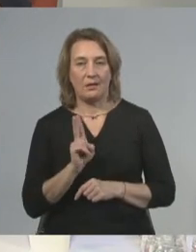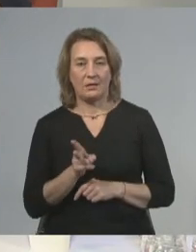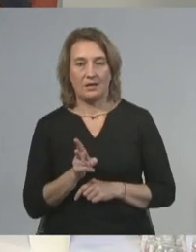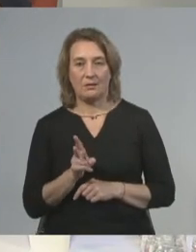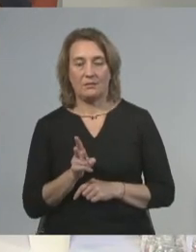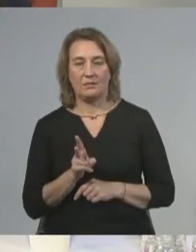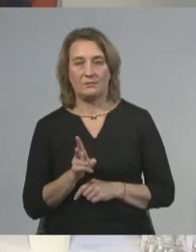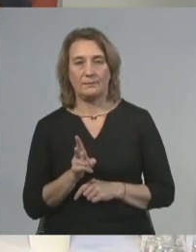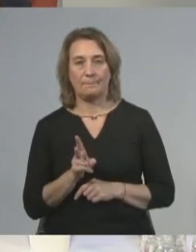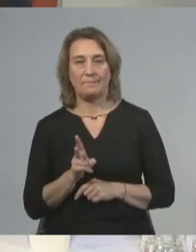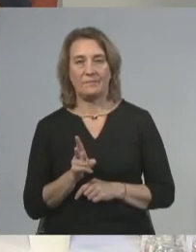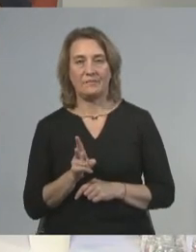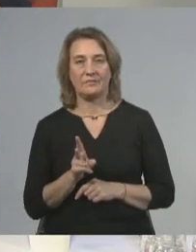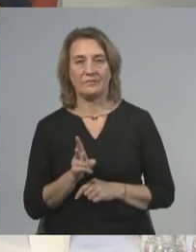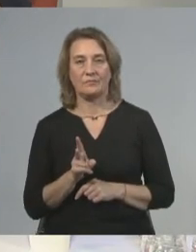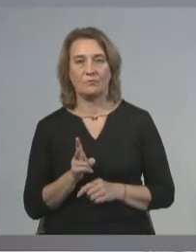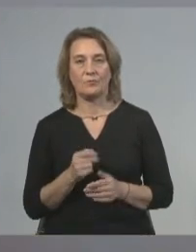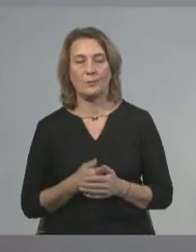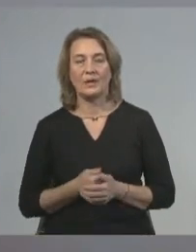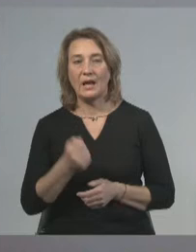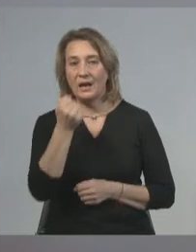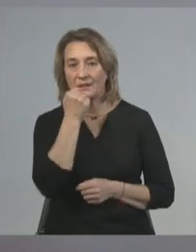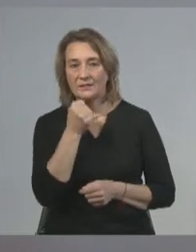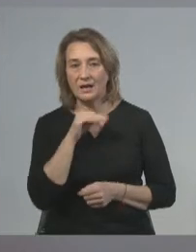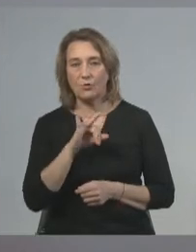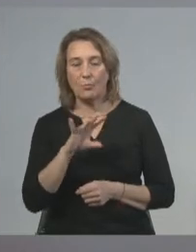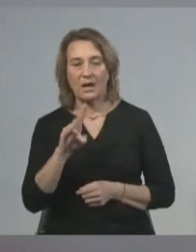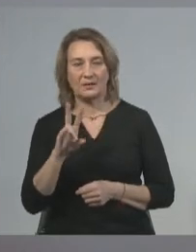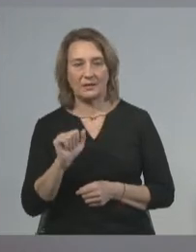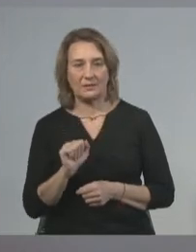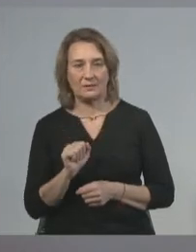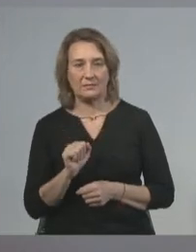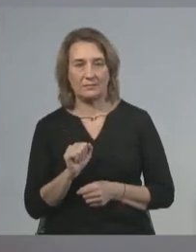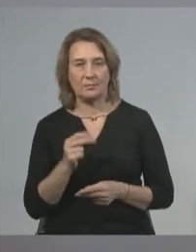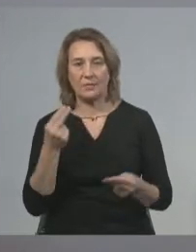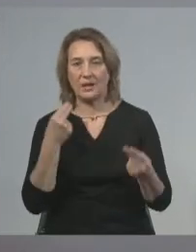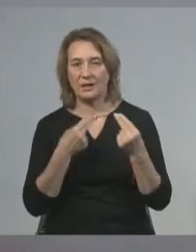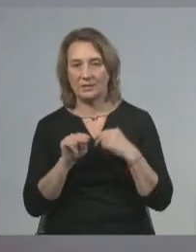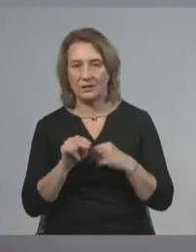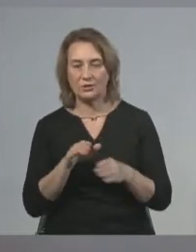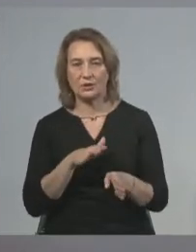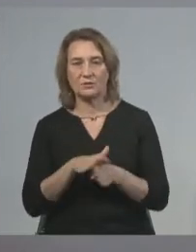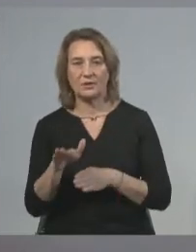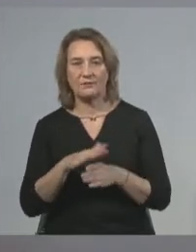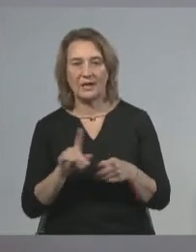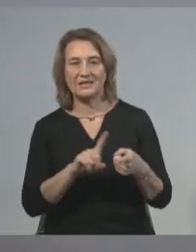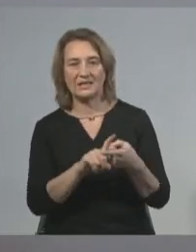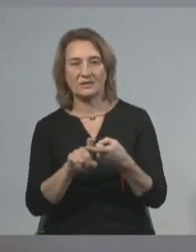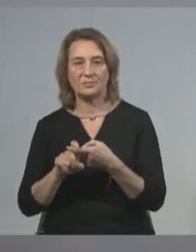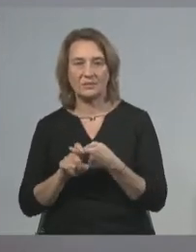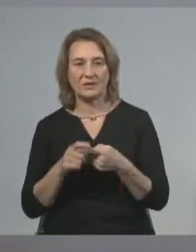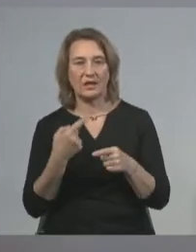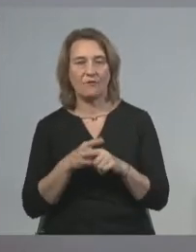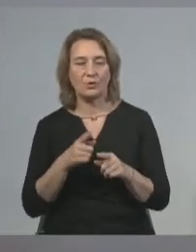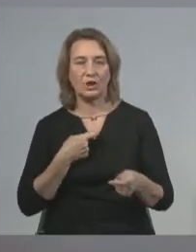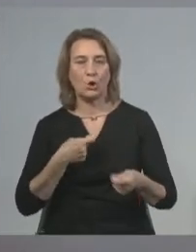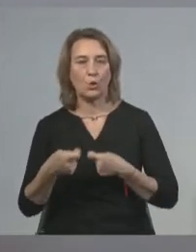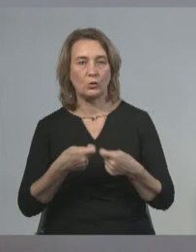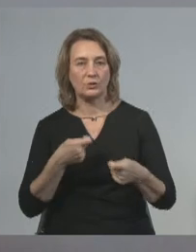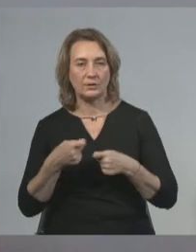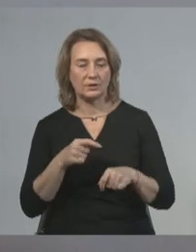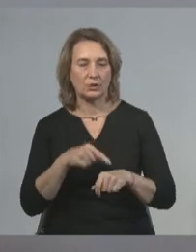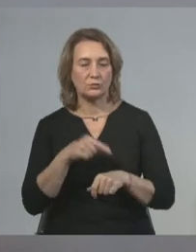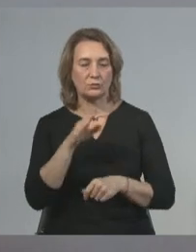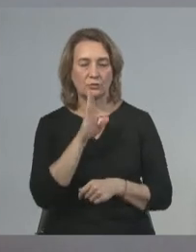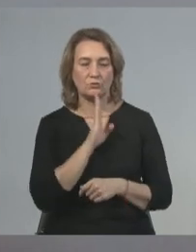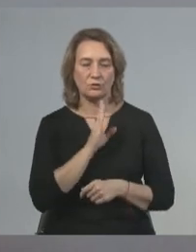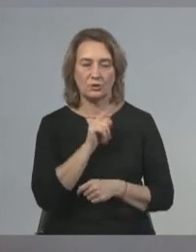multitasking that run better their offices their governments and they protect their citizens better than